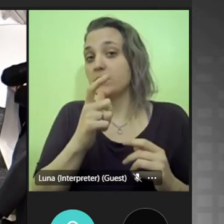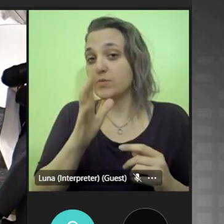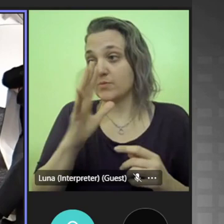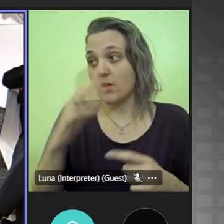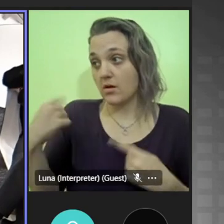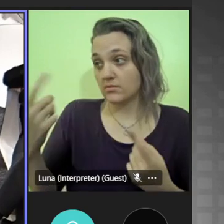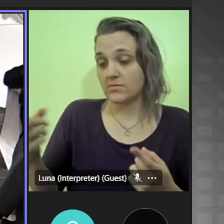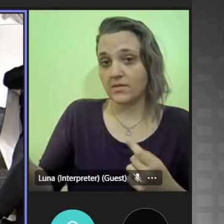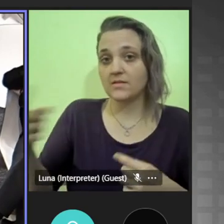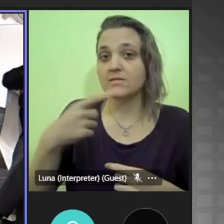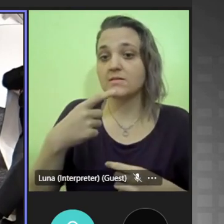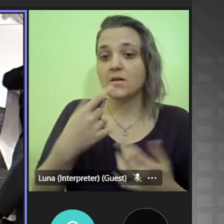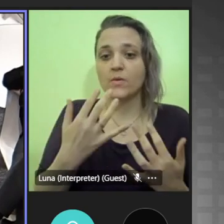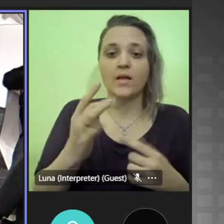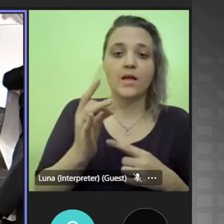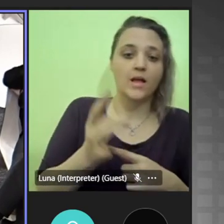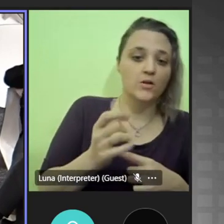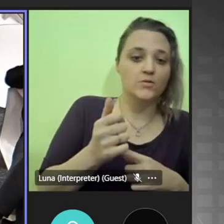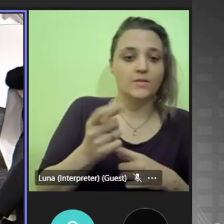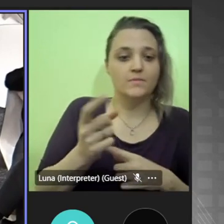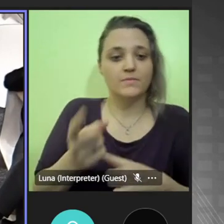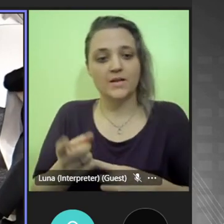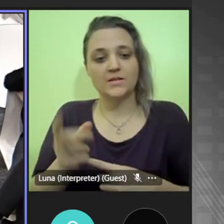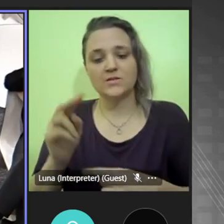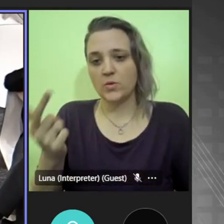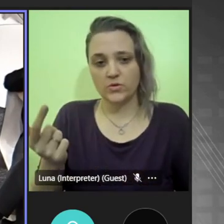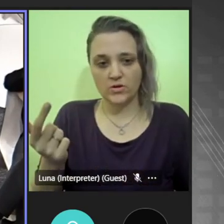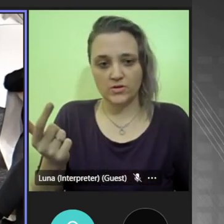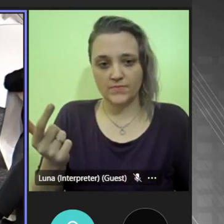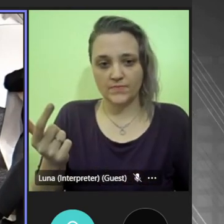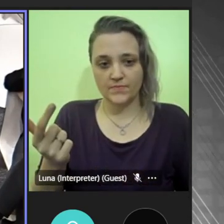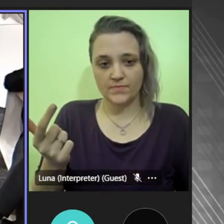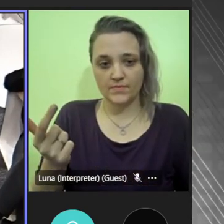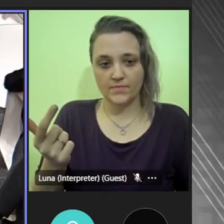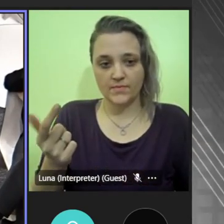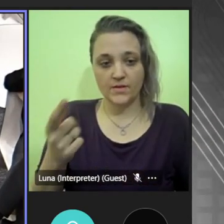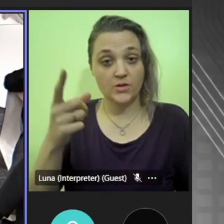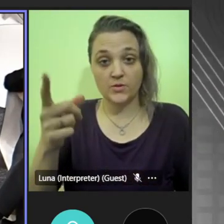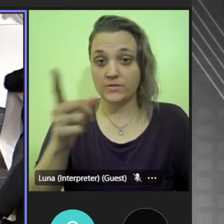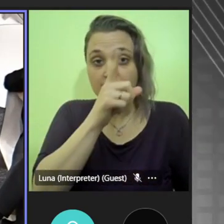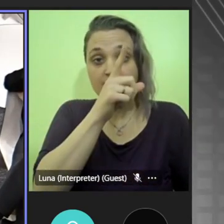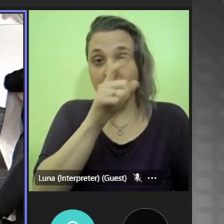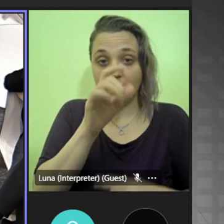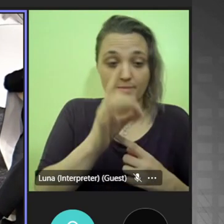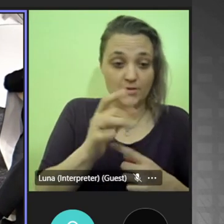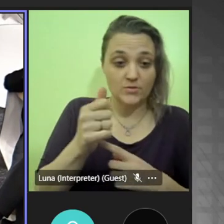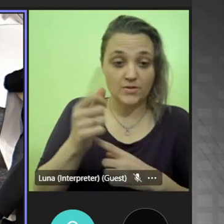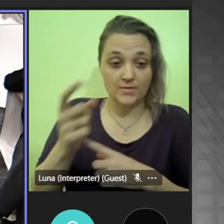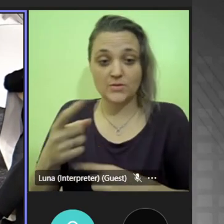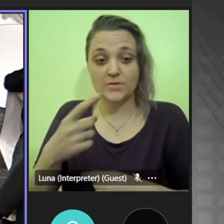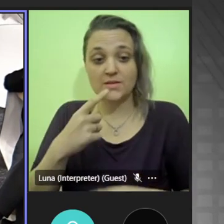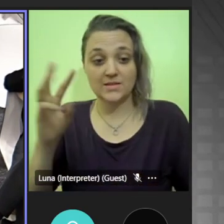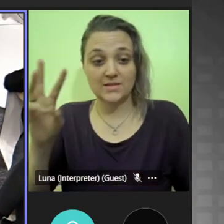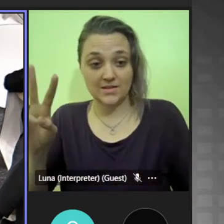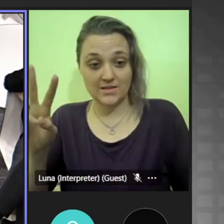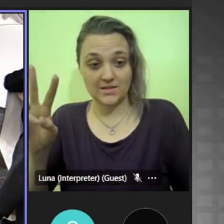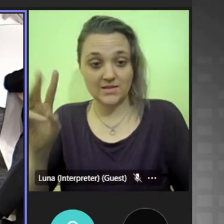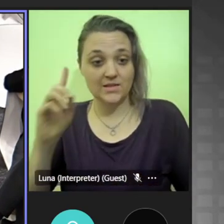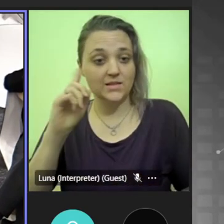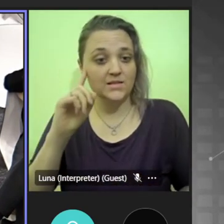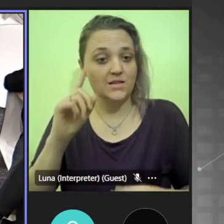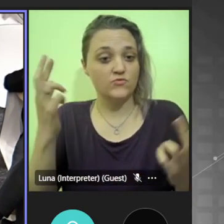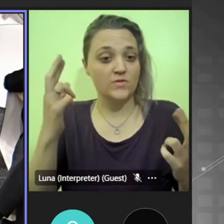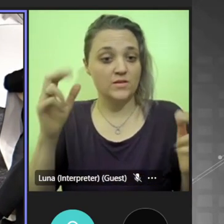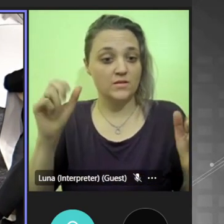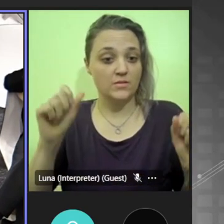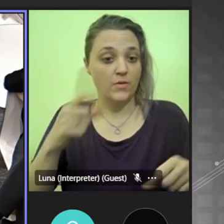first person, or the people who've talked, said waiting 8 or 10 minutes is no good. You didn't say it's waiting 8 or 10 minutes. You said